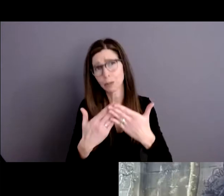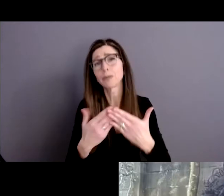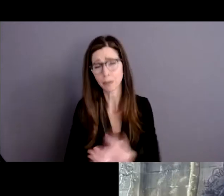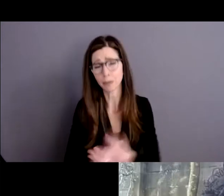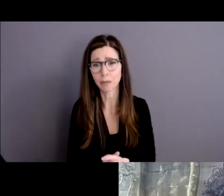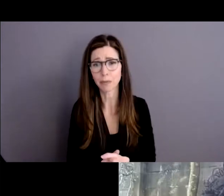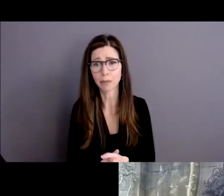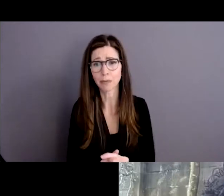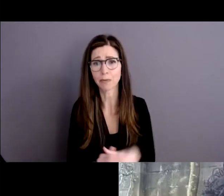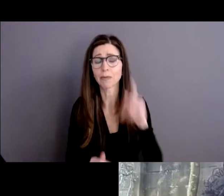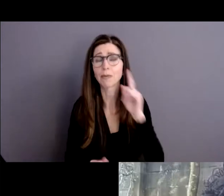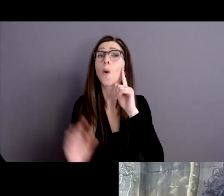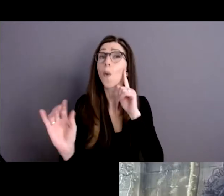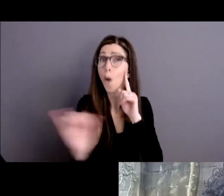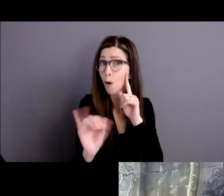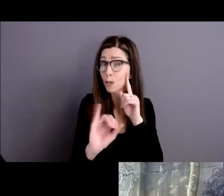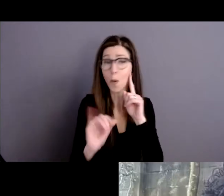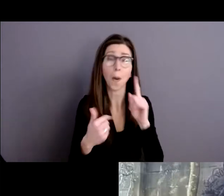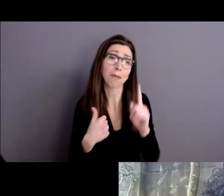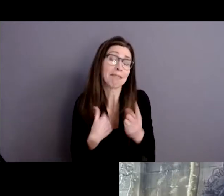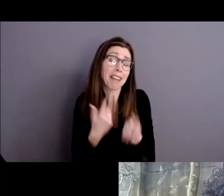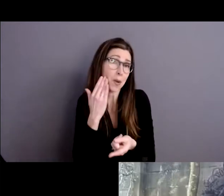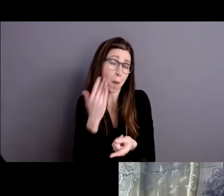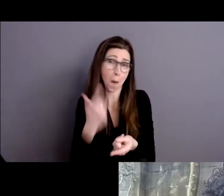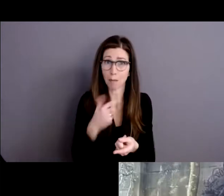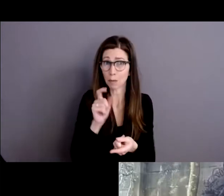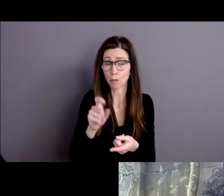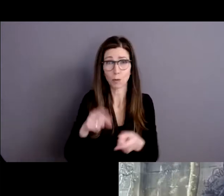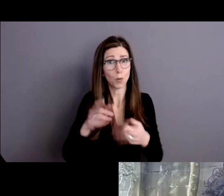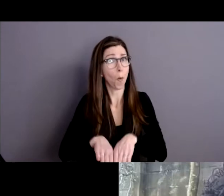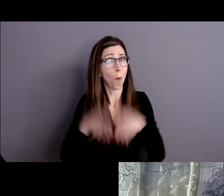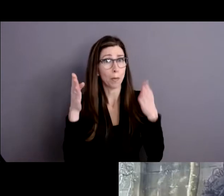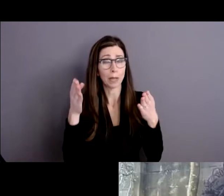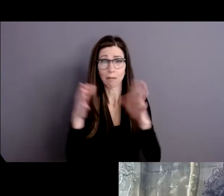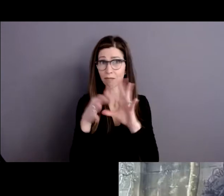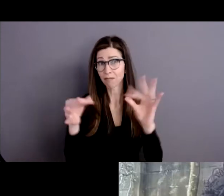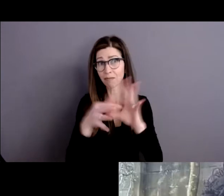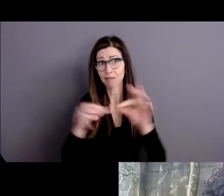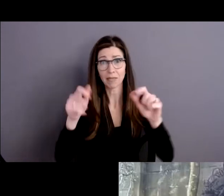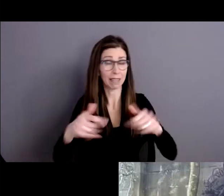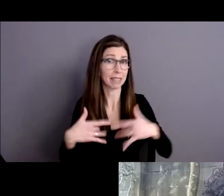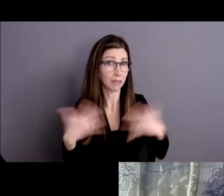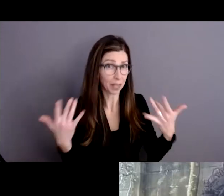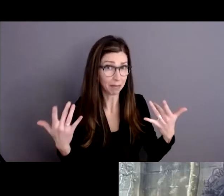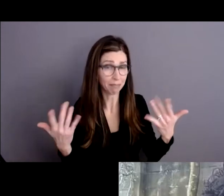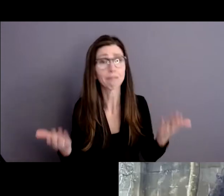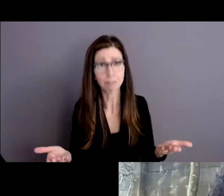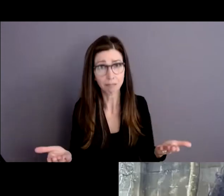I've just been asked to open up the event, and we're gathered here